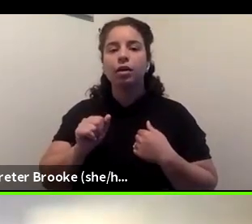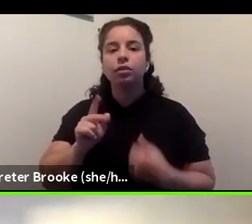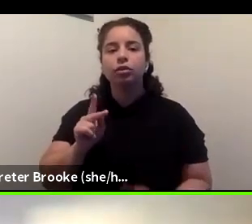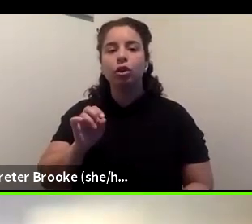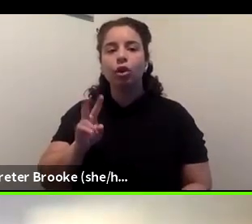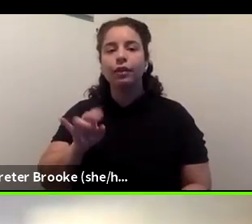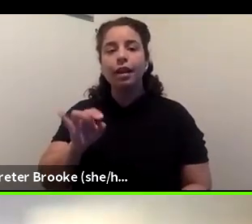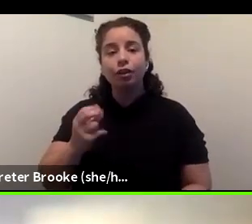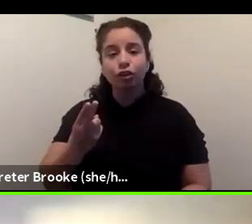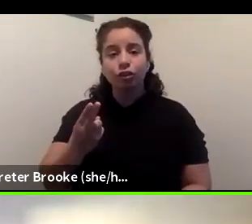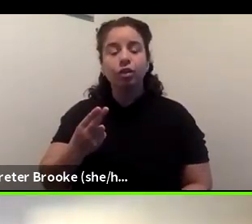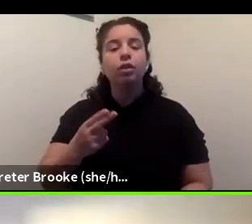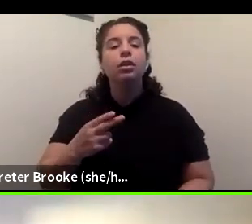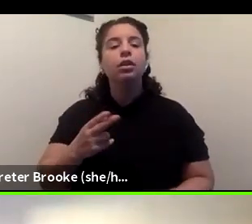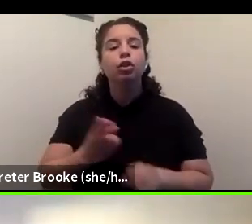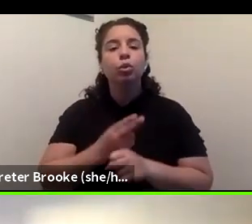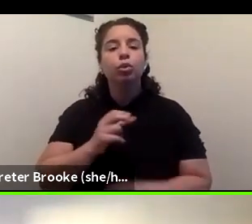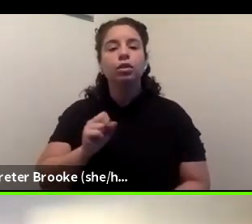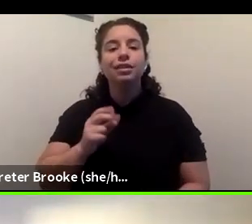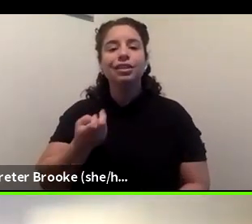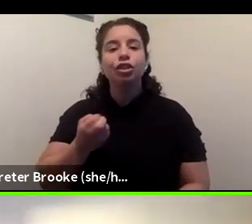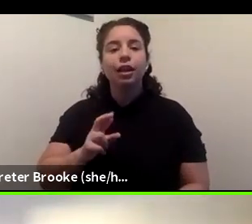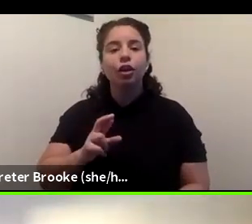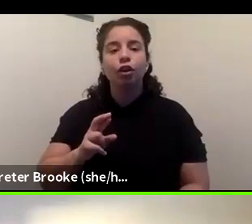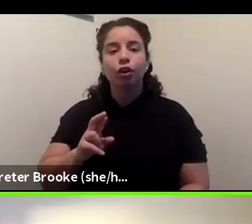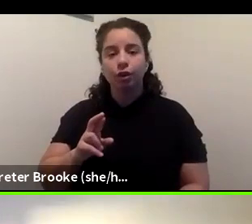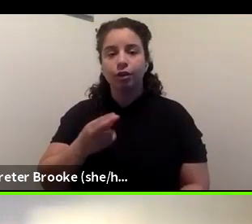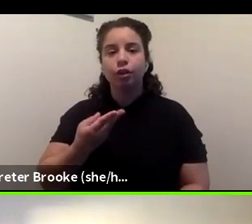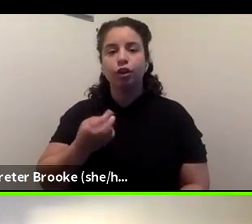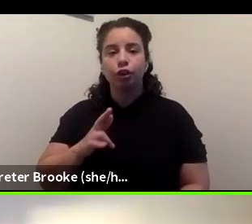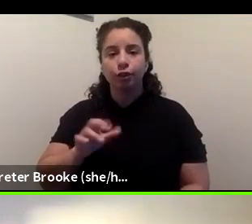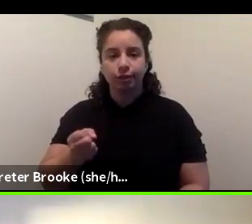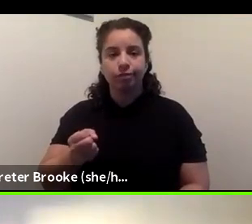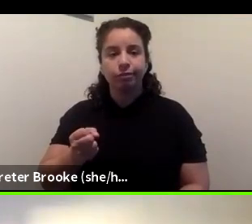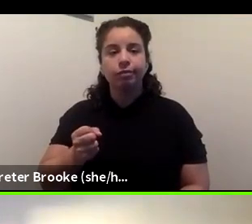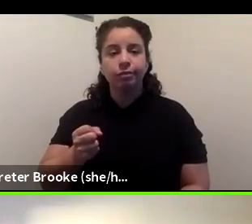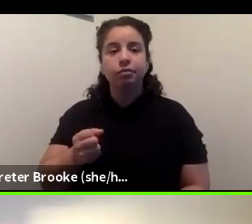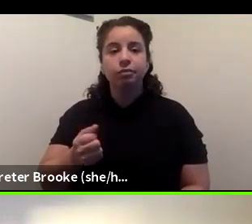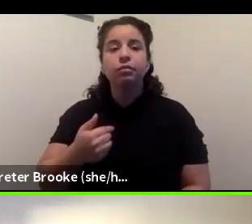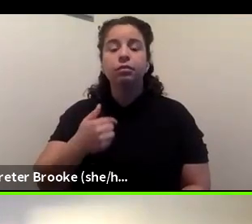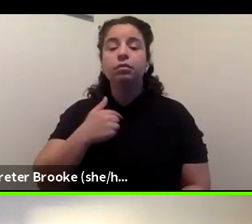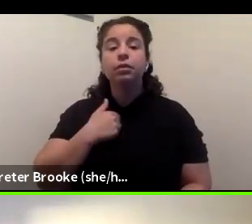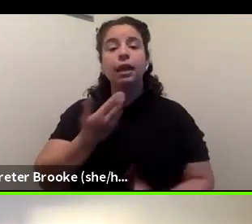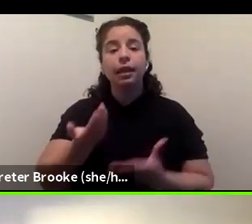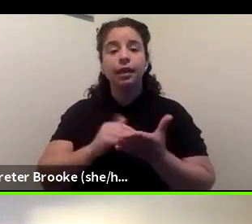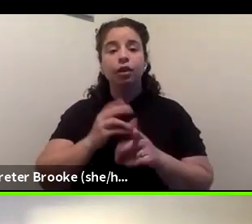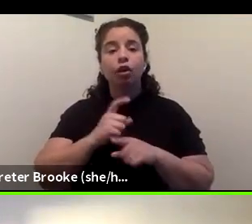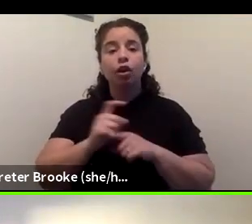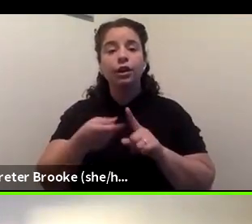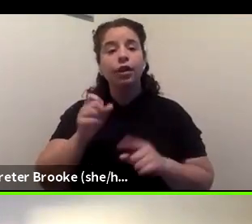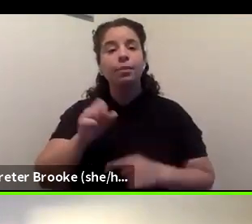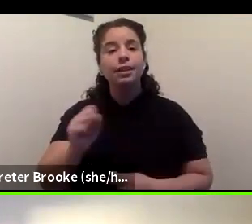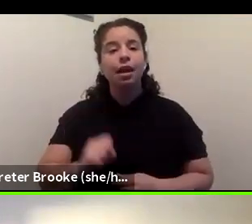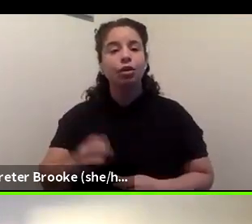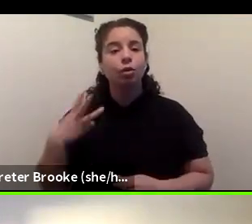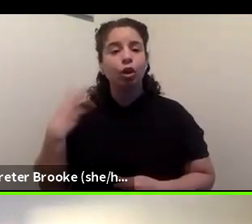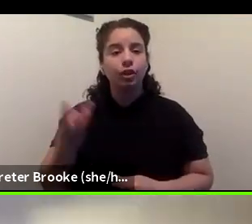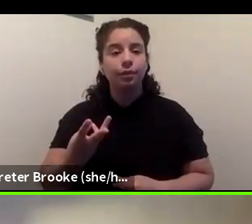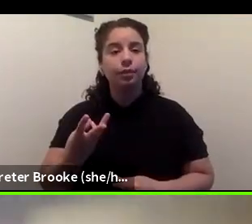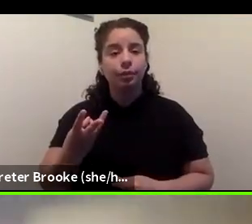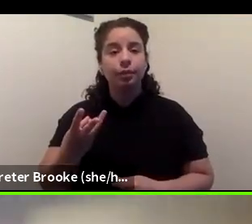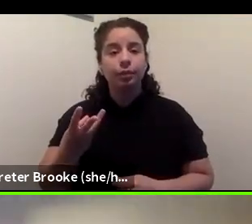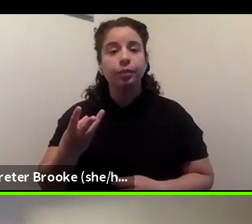pronouns are she, her, hers. And once again, I'm calling from Seattle, Washington,